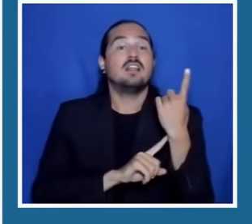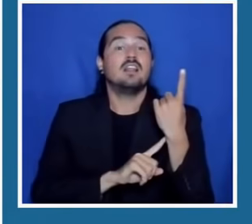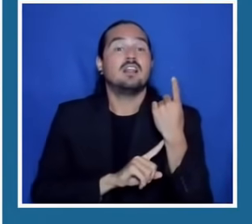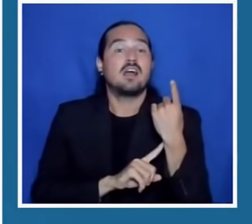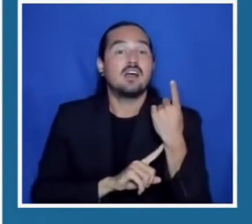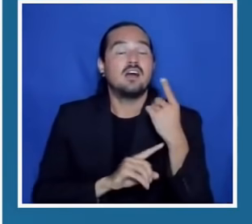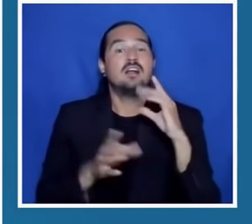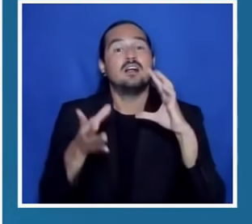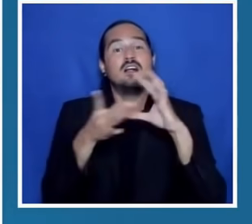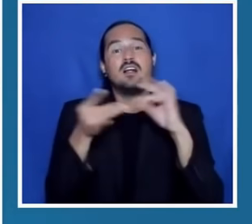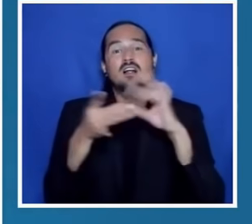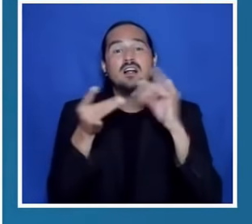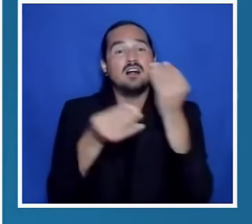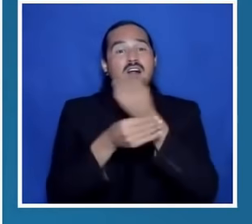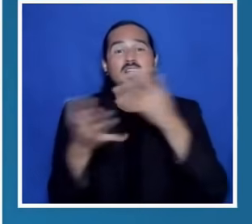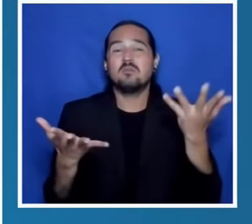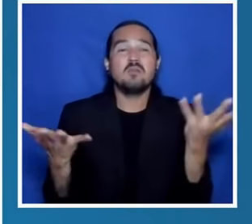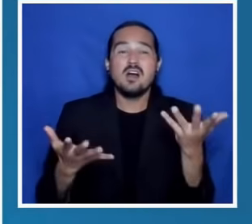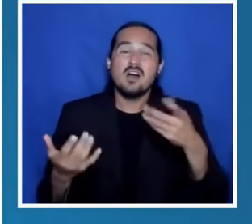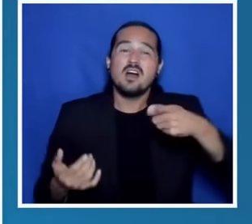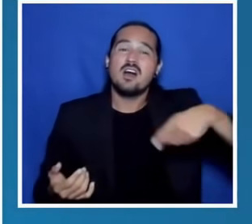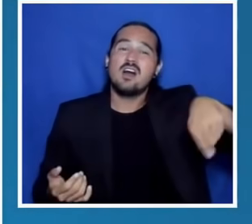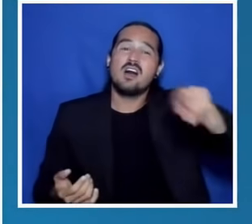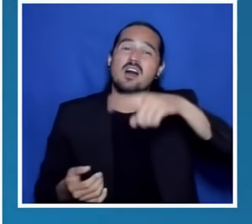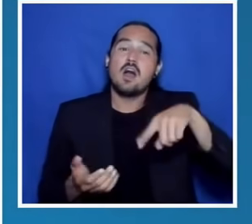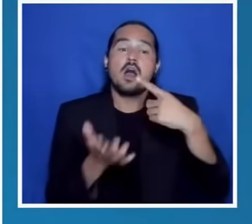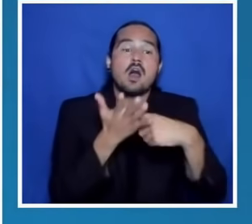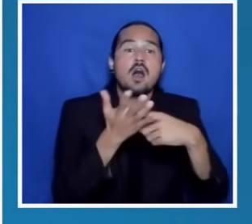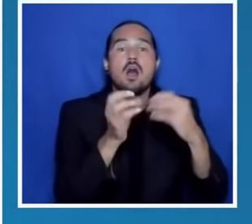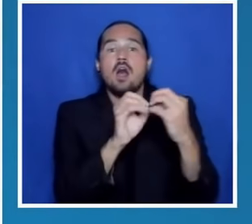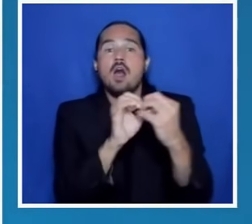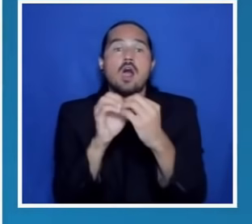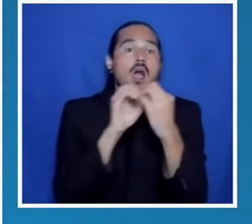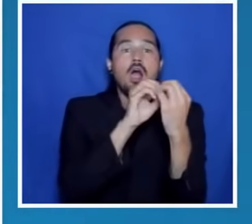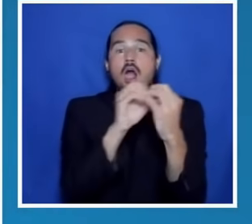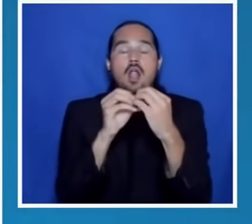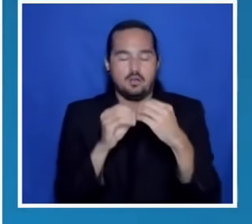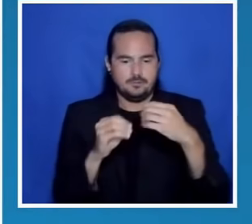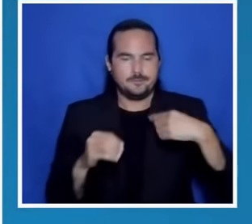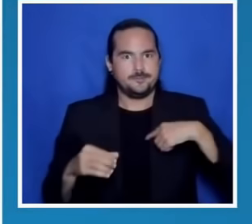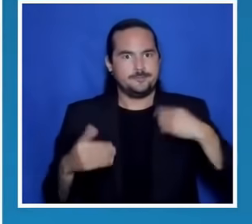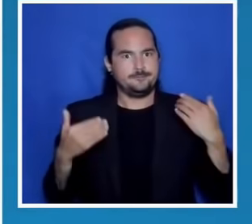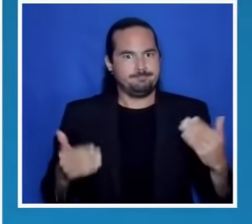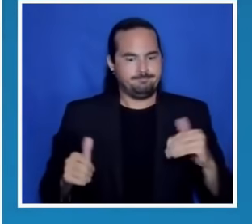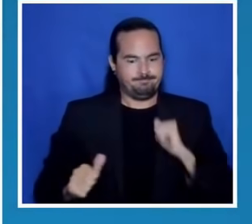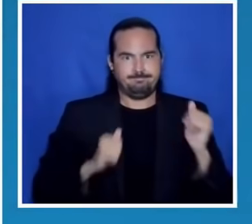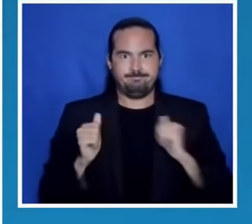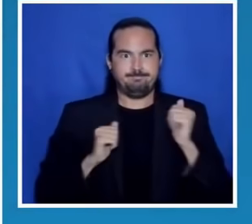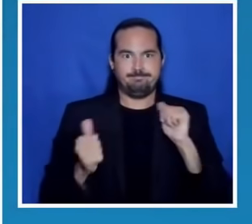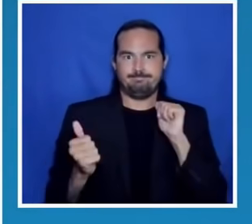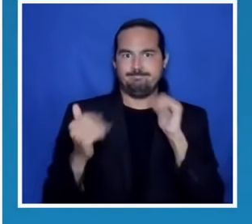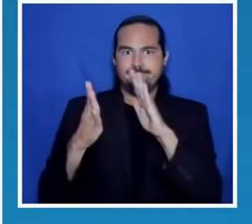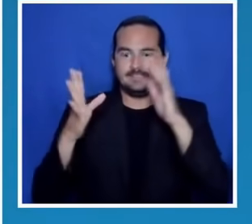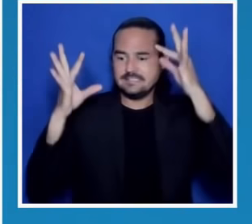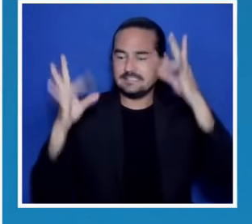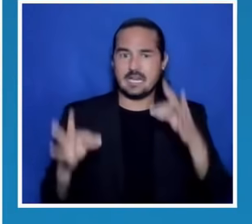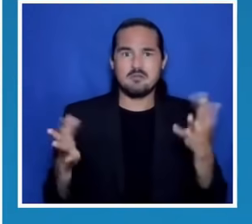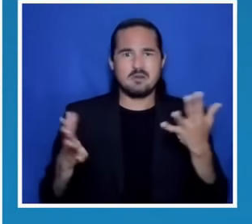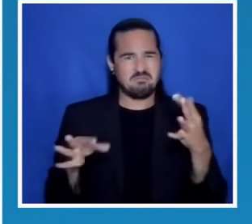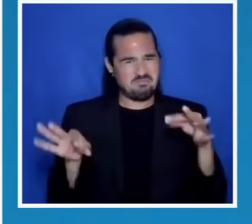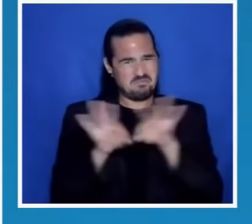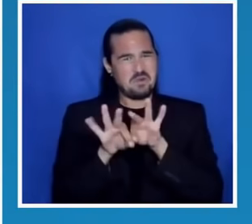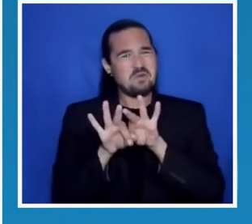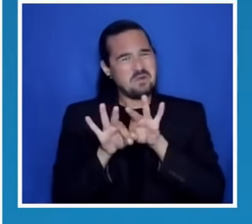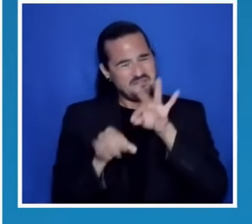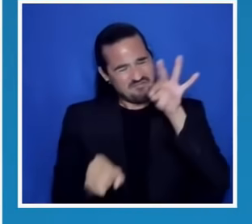other, and we all stepped up and we stepped in. We said the most important election in our lifetime, the most important and